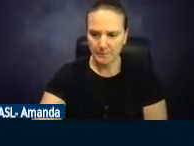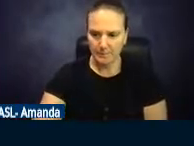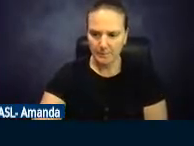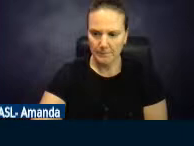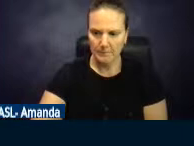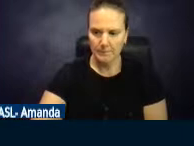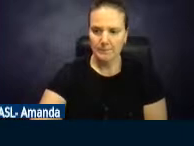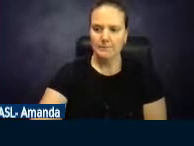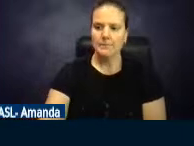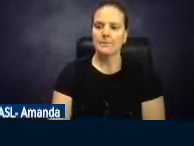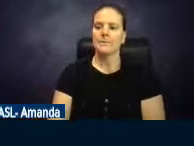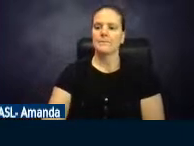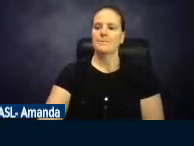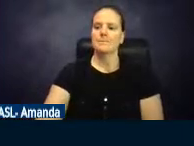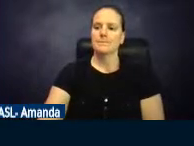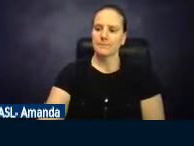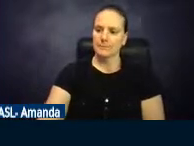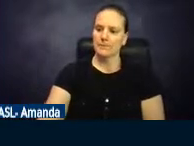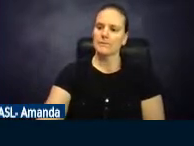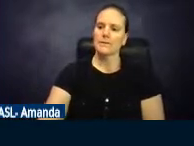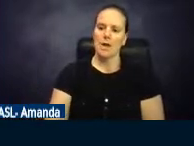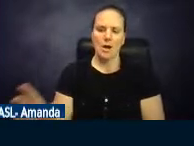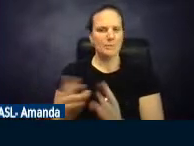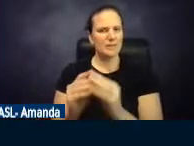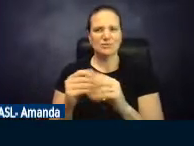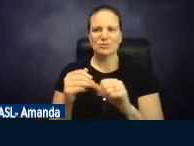strongly attended with great conversations.